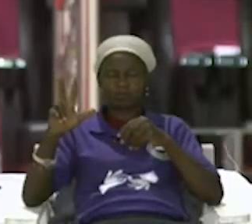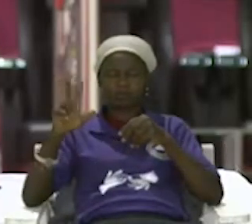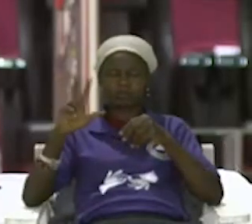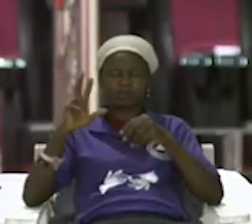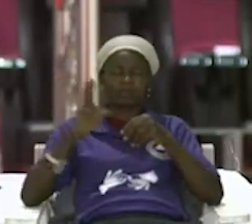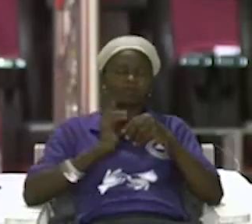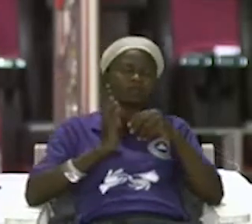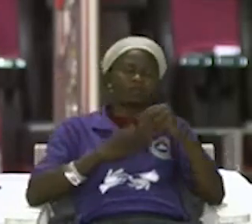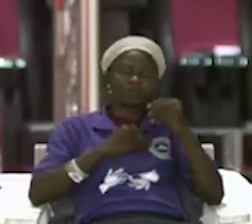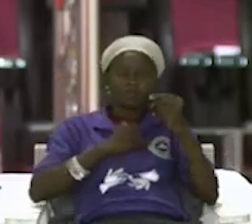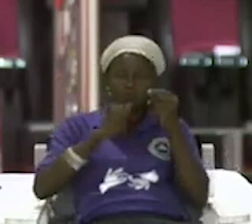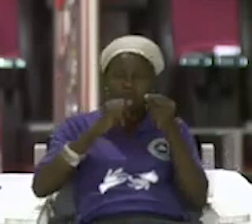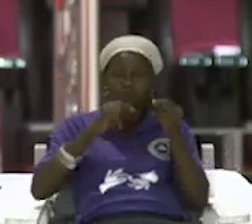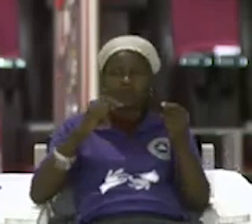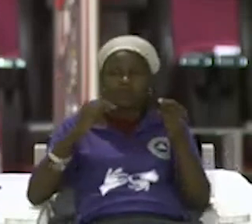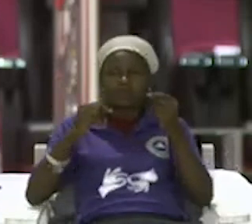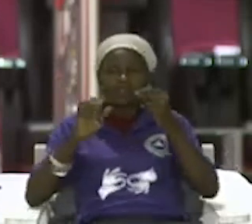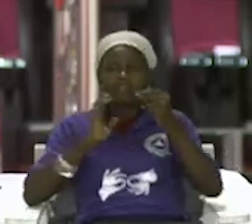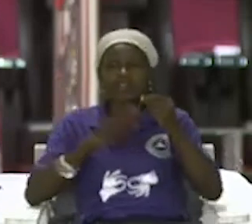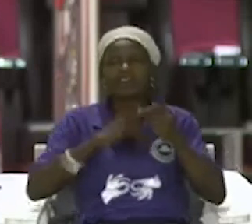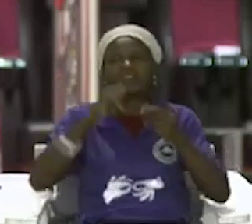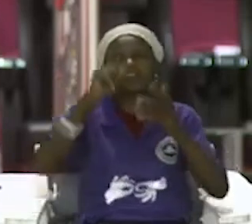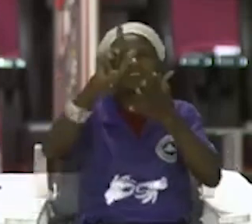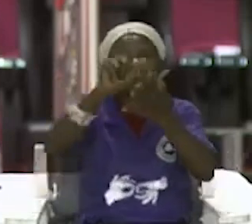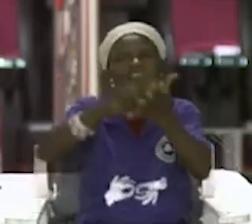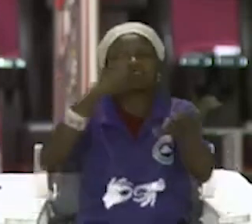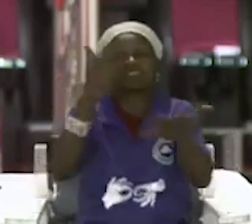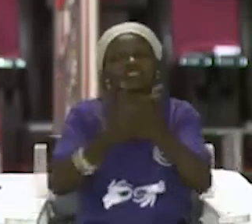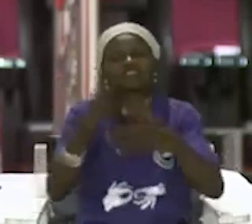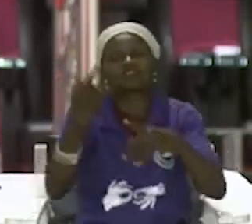graduates from Redeemer's University